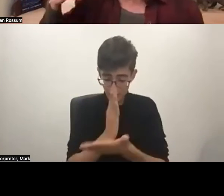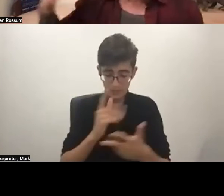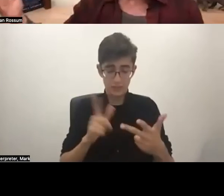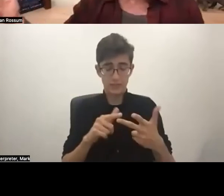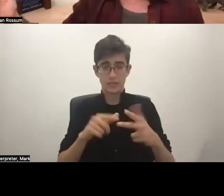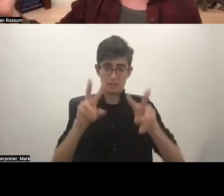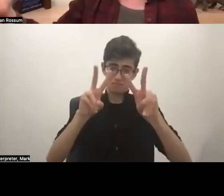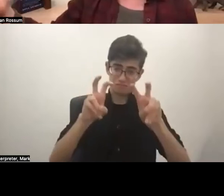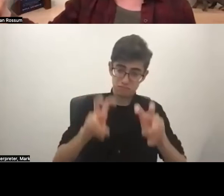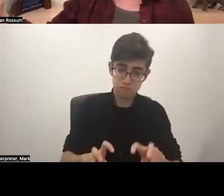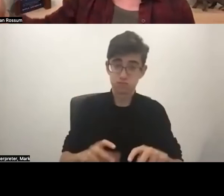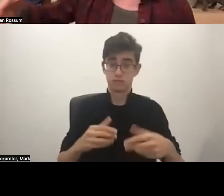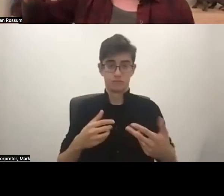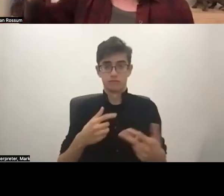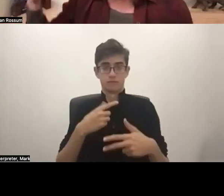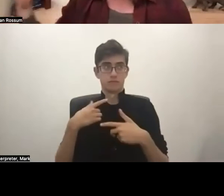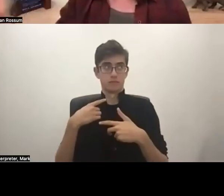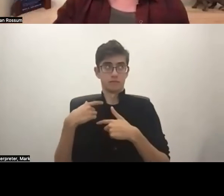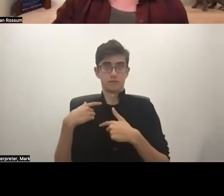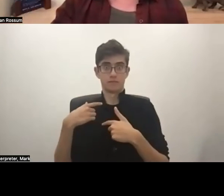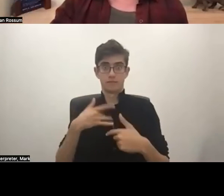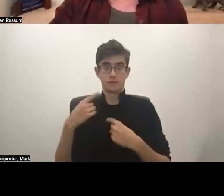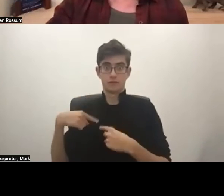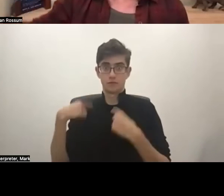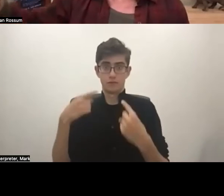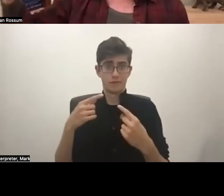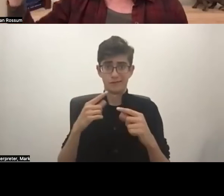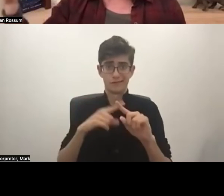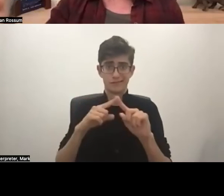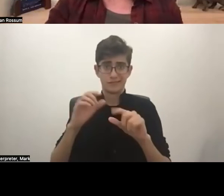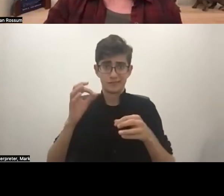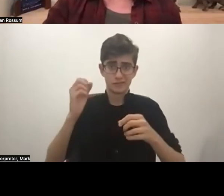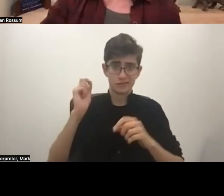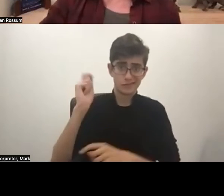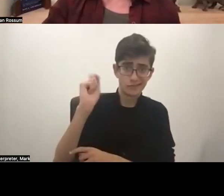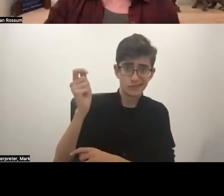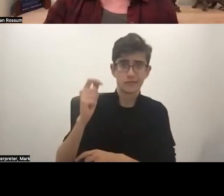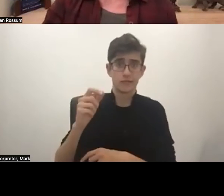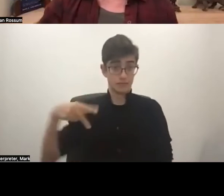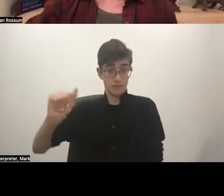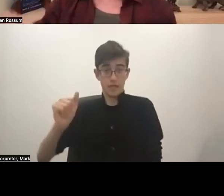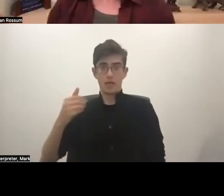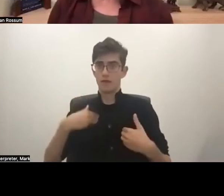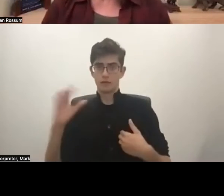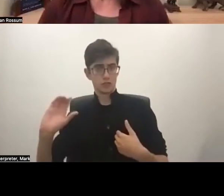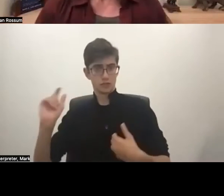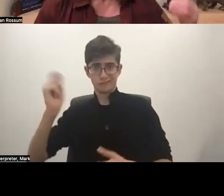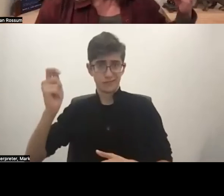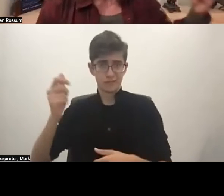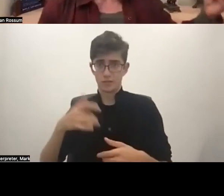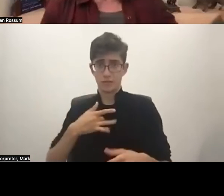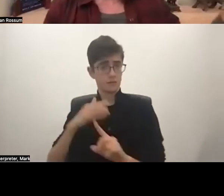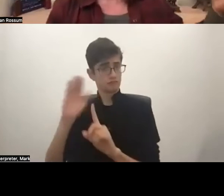been very, very persuasive with very conservative justices in the Commonwealth of Pennsylvania to put forth